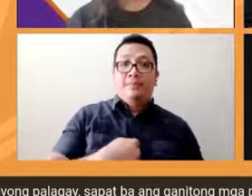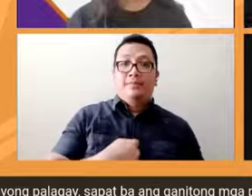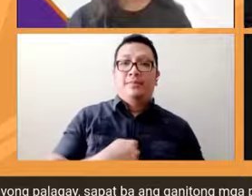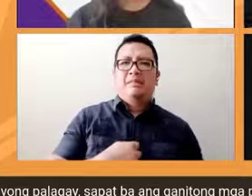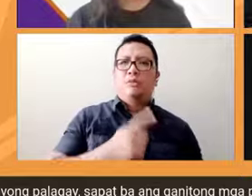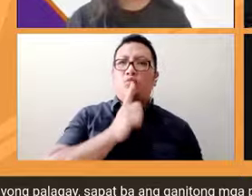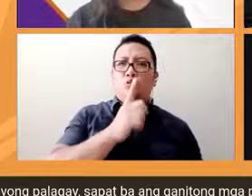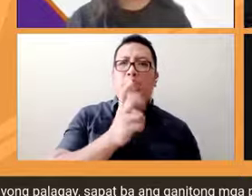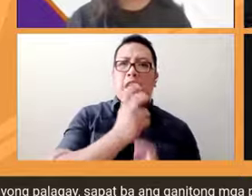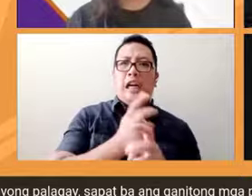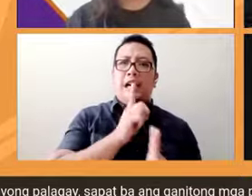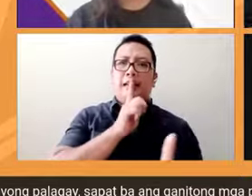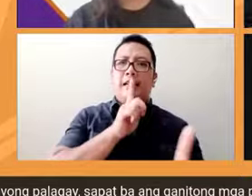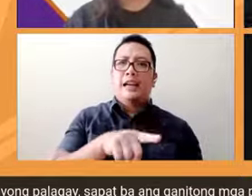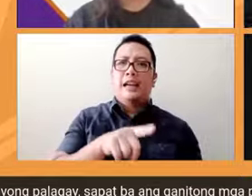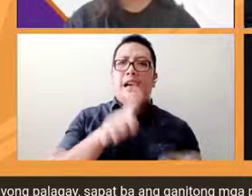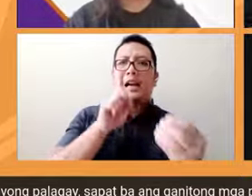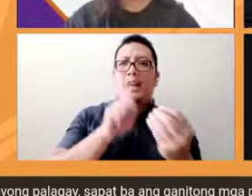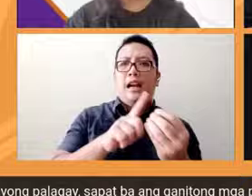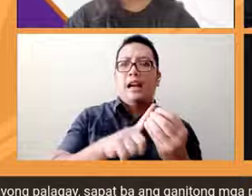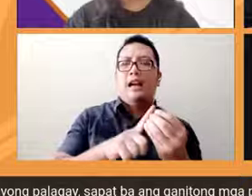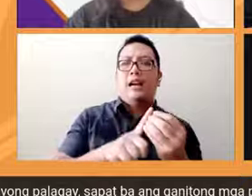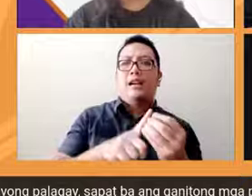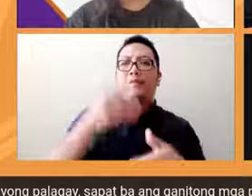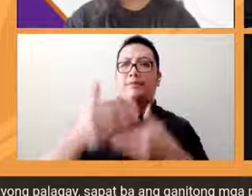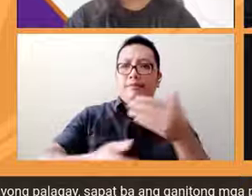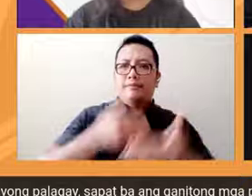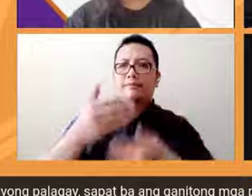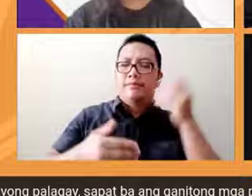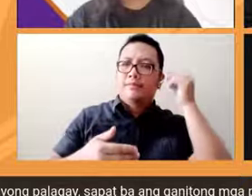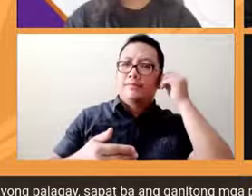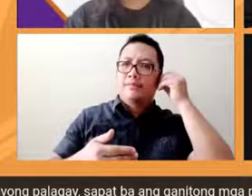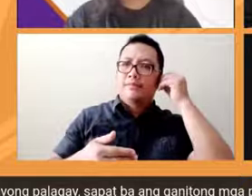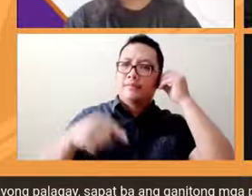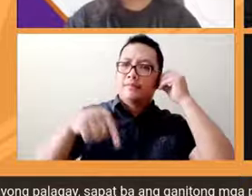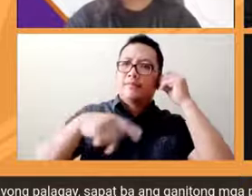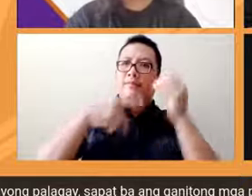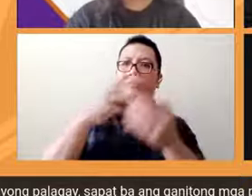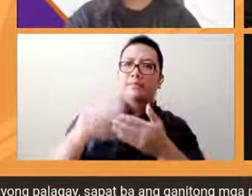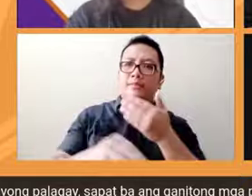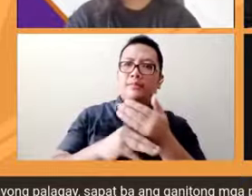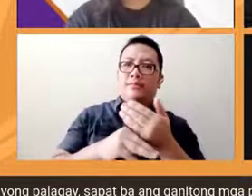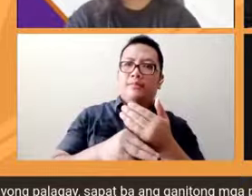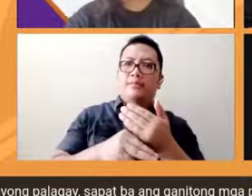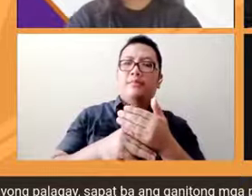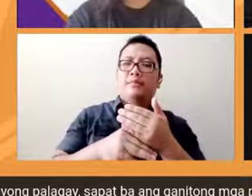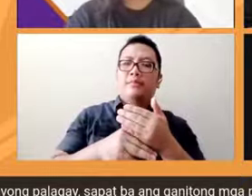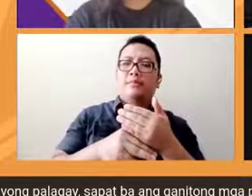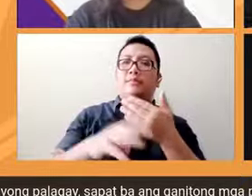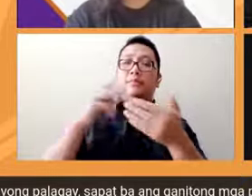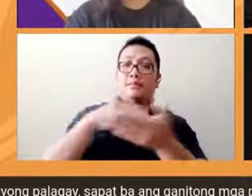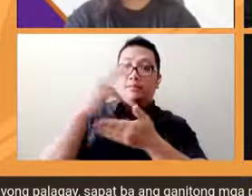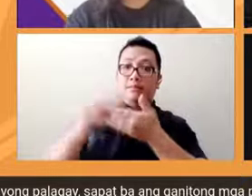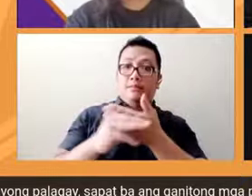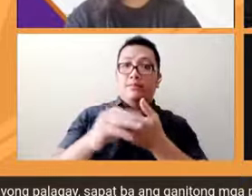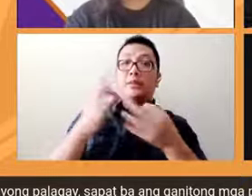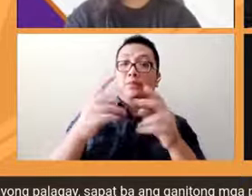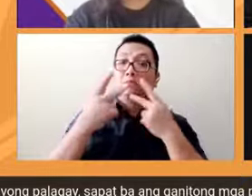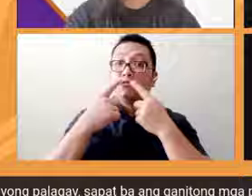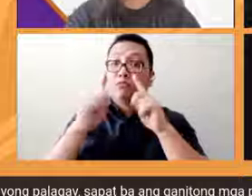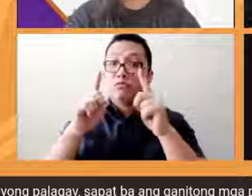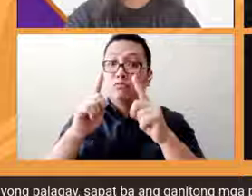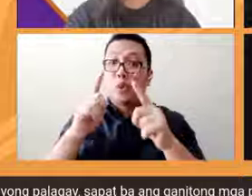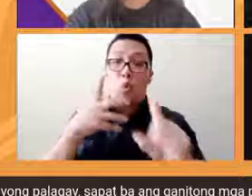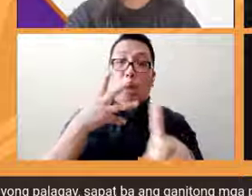sagutin dun sa prepare to assess this program yung effectivity nito effective justice or impact